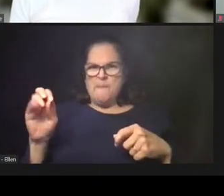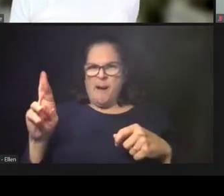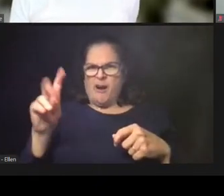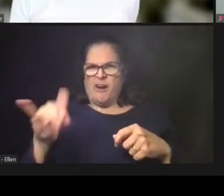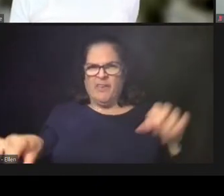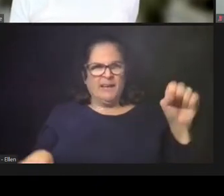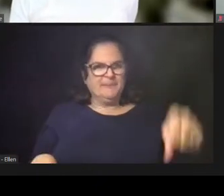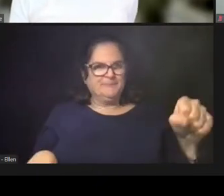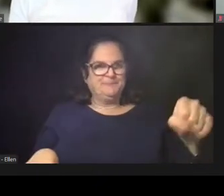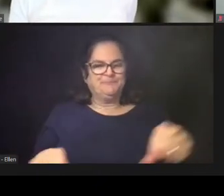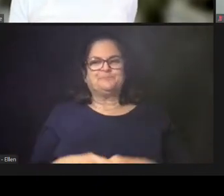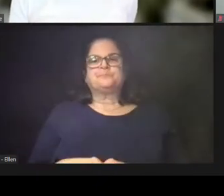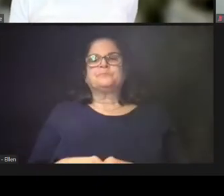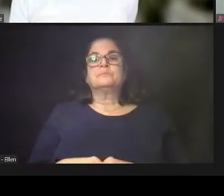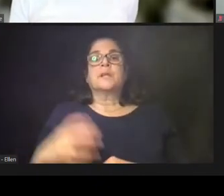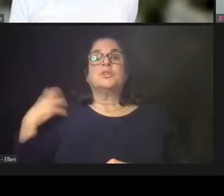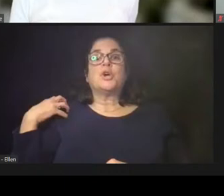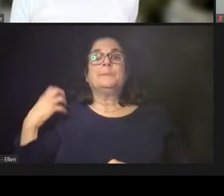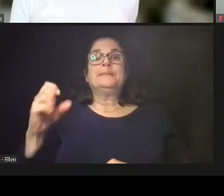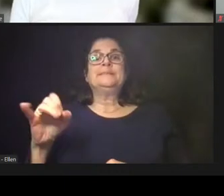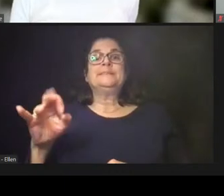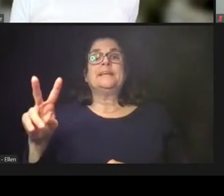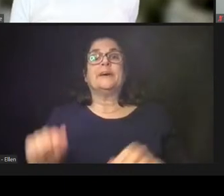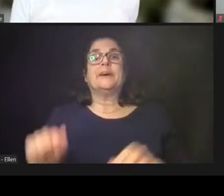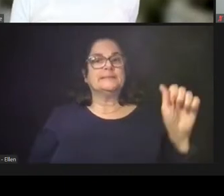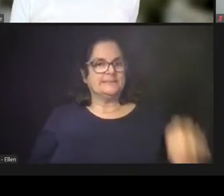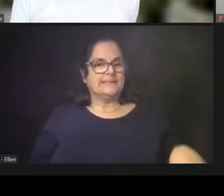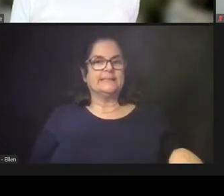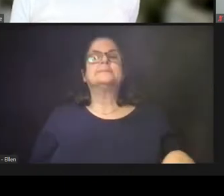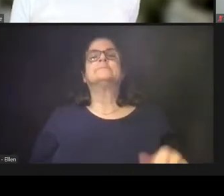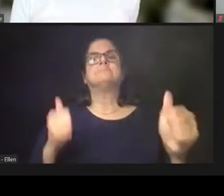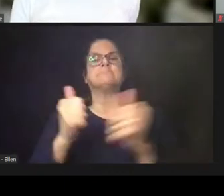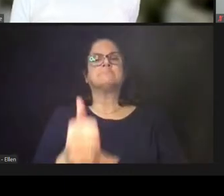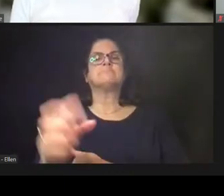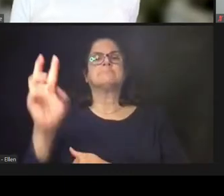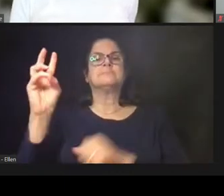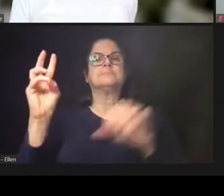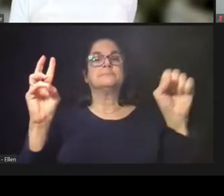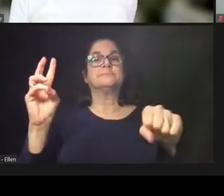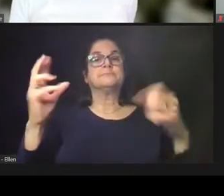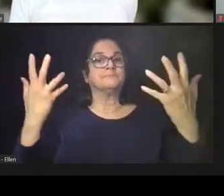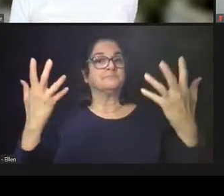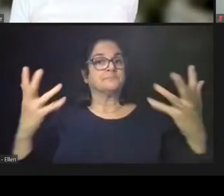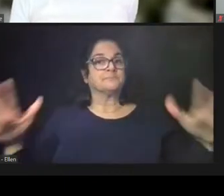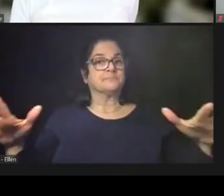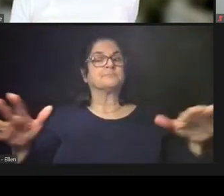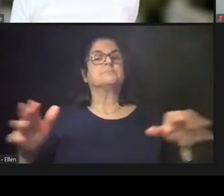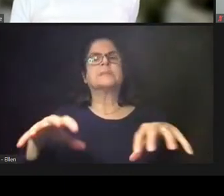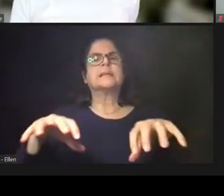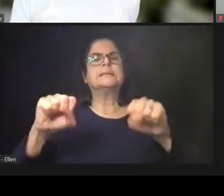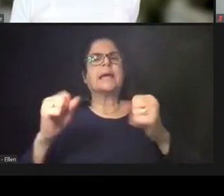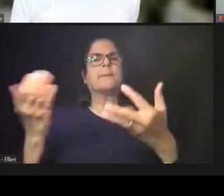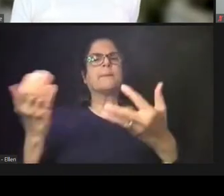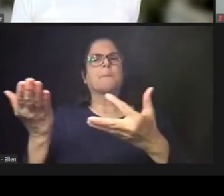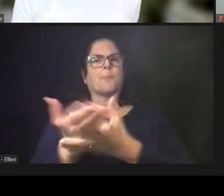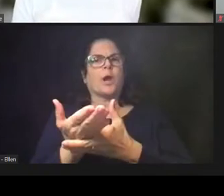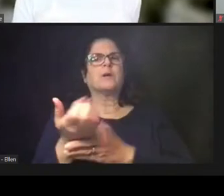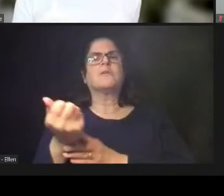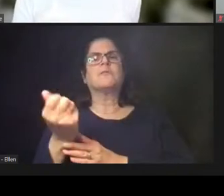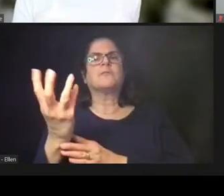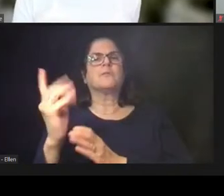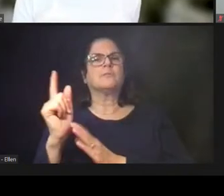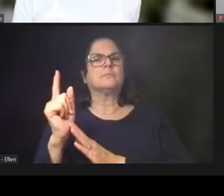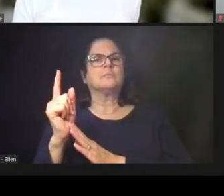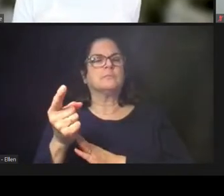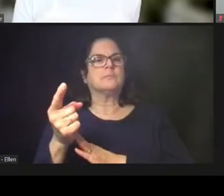Chairman Silva? Yes. That motion is approved. The 6 yes votes were adjourned, and we need a few minutes of a break here to bring